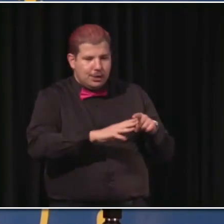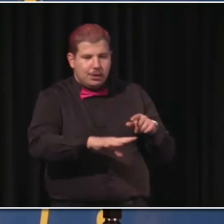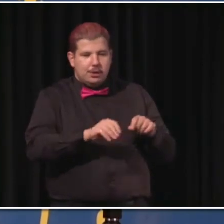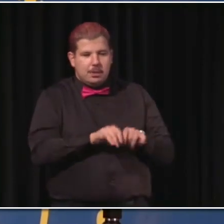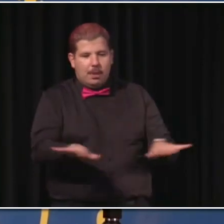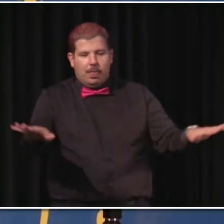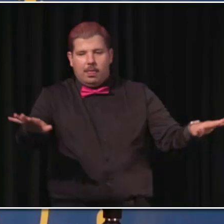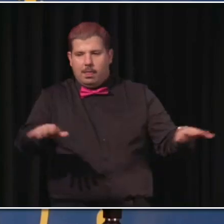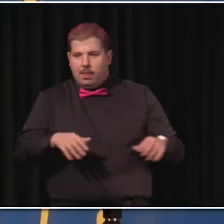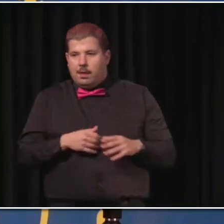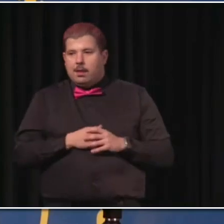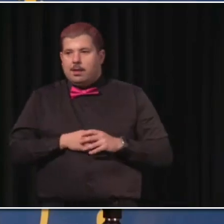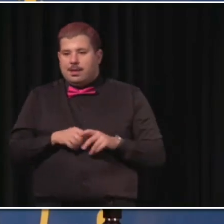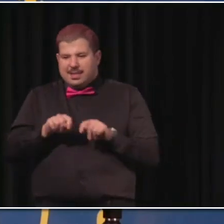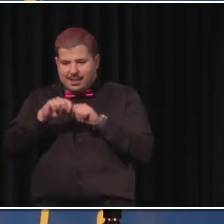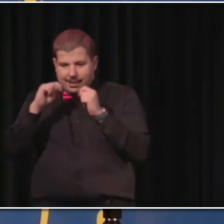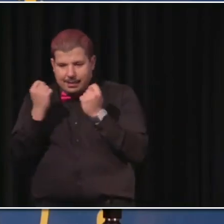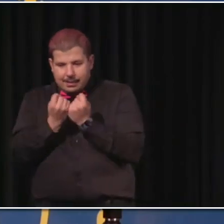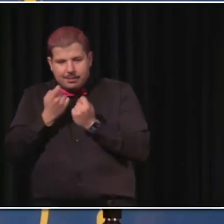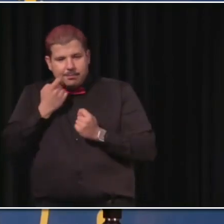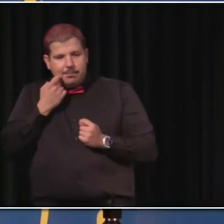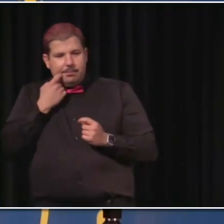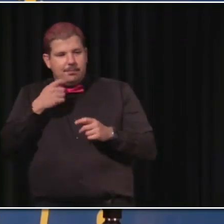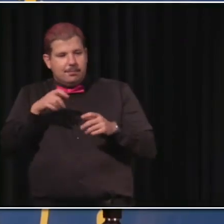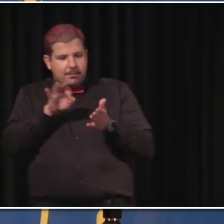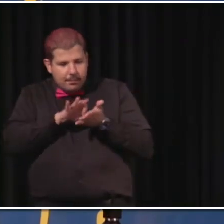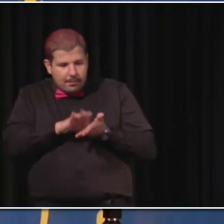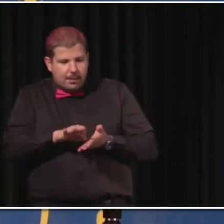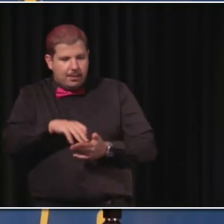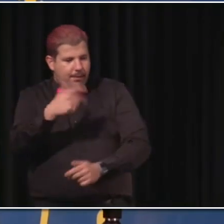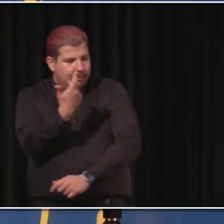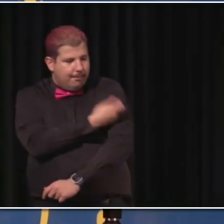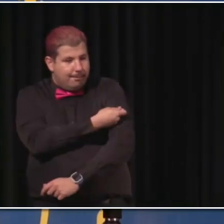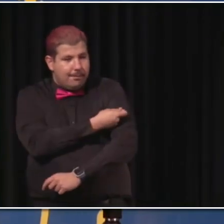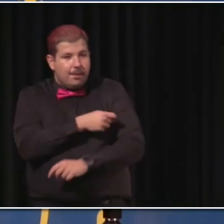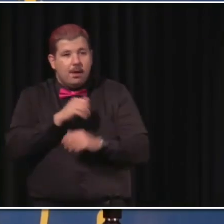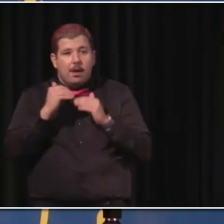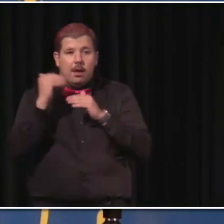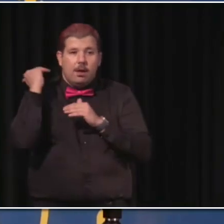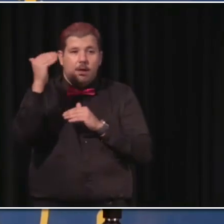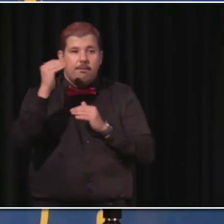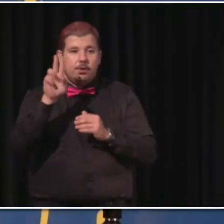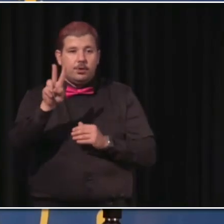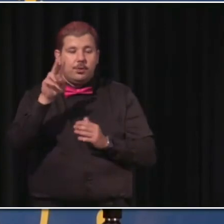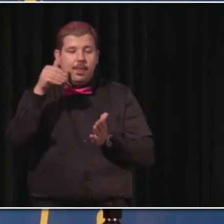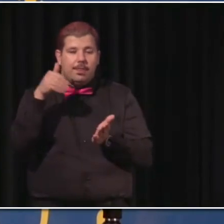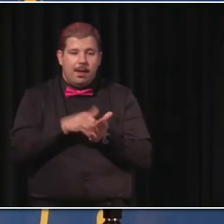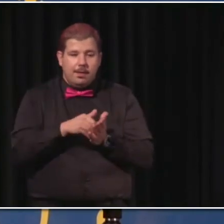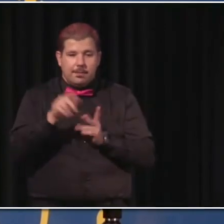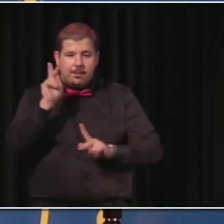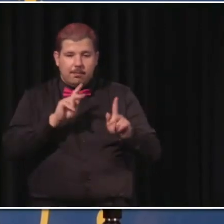team that recently traced and vaccinated over 2,000 people exposed to